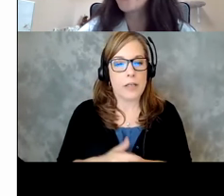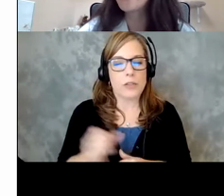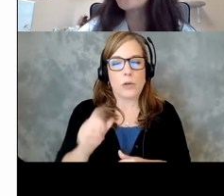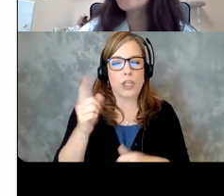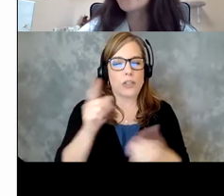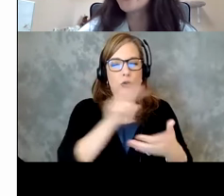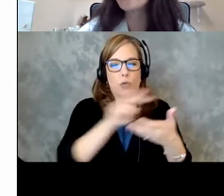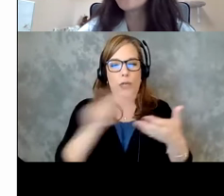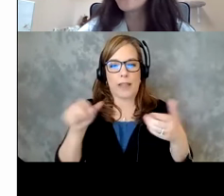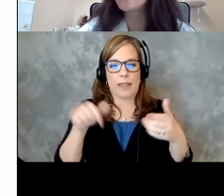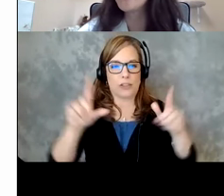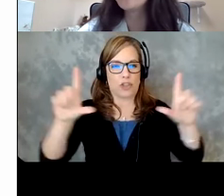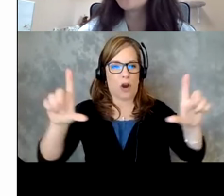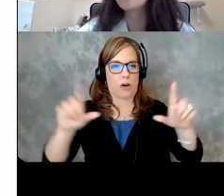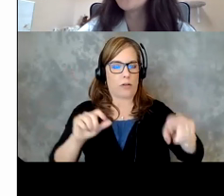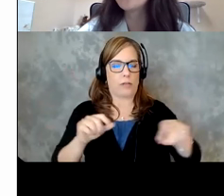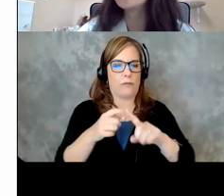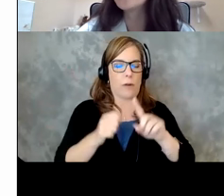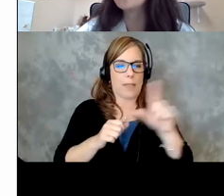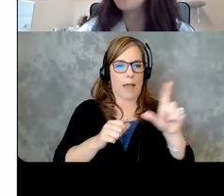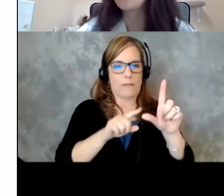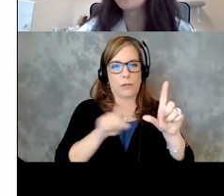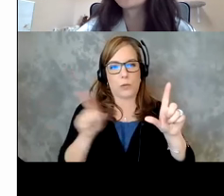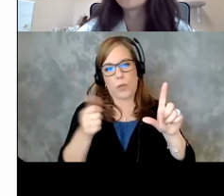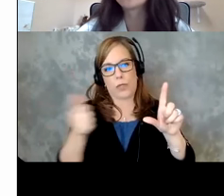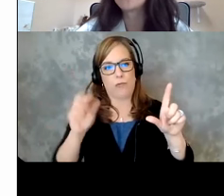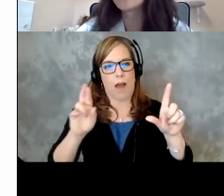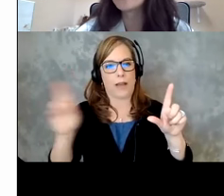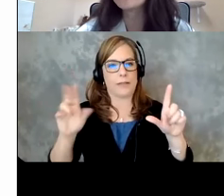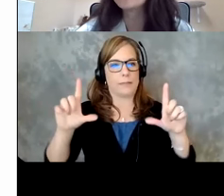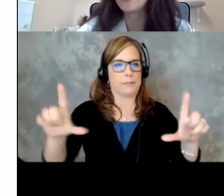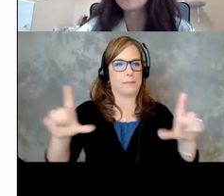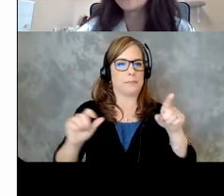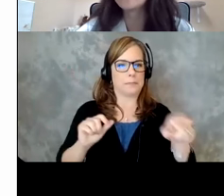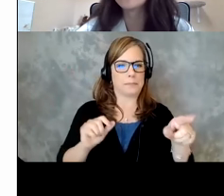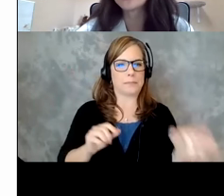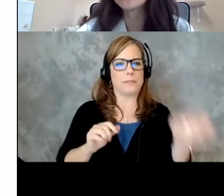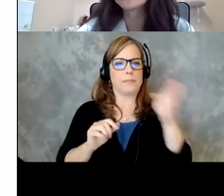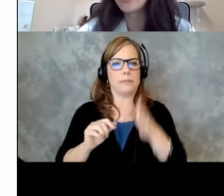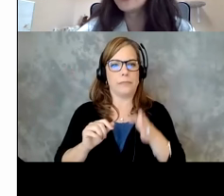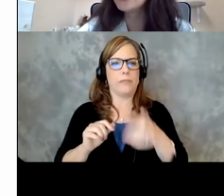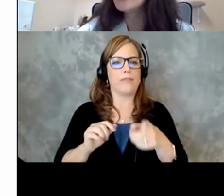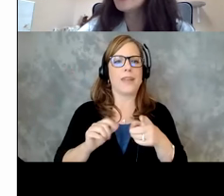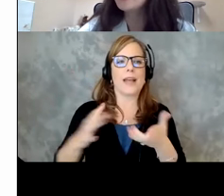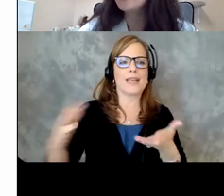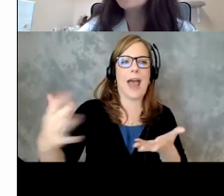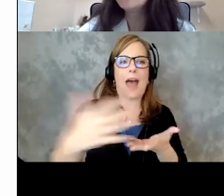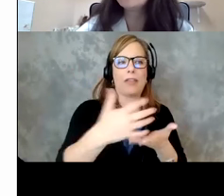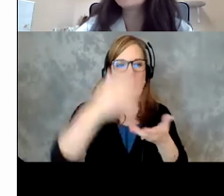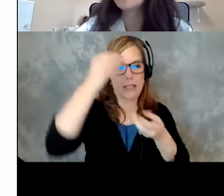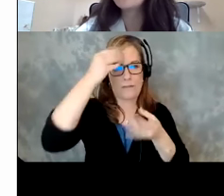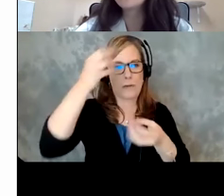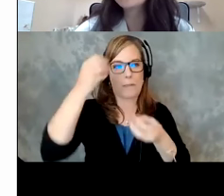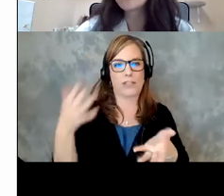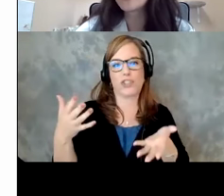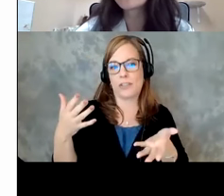from left to right. So here, another component of the population health framework is the gathering information stage.